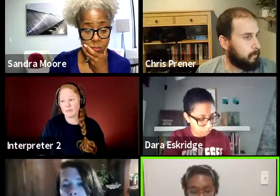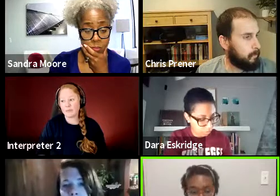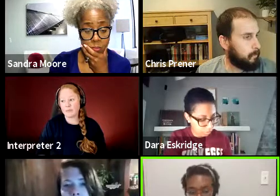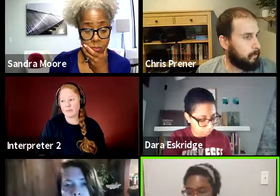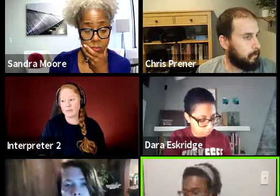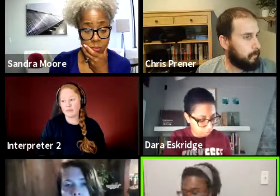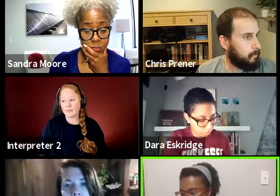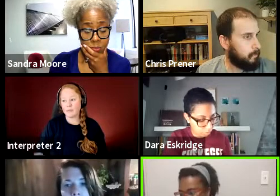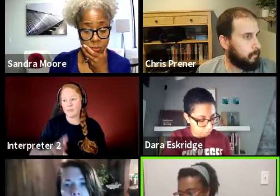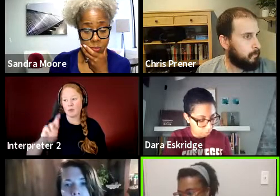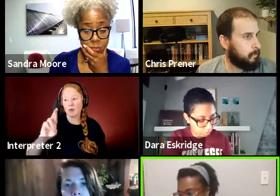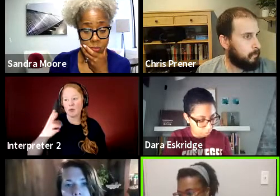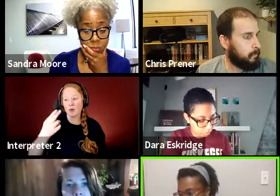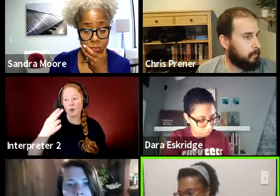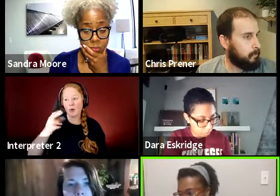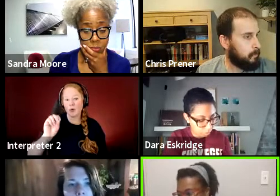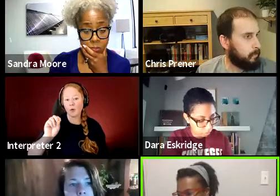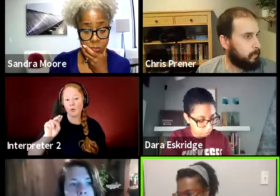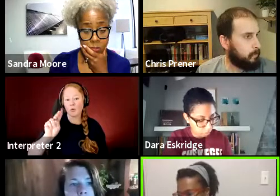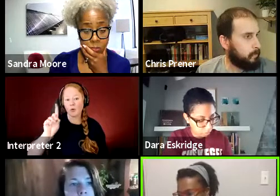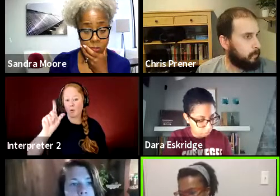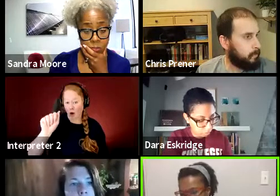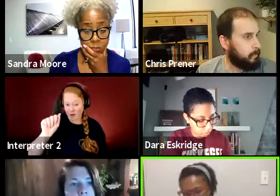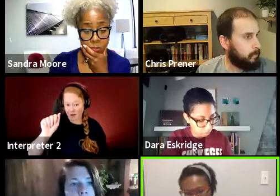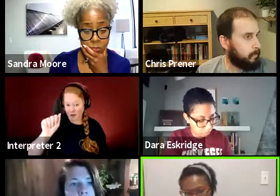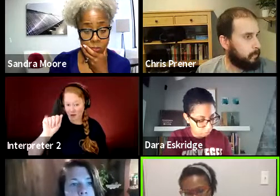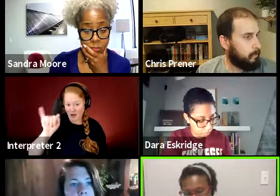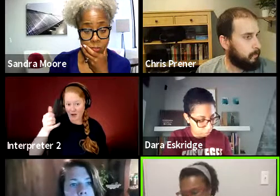Rhonda Jones.